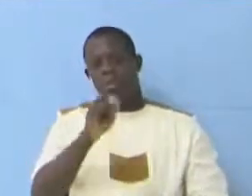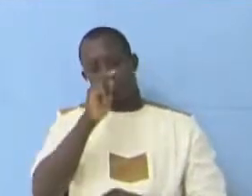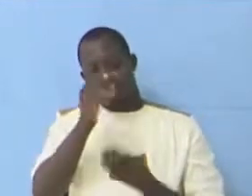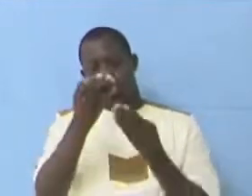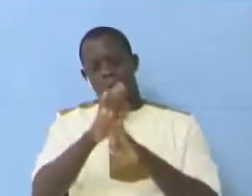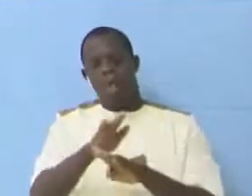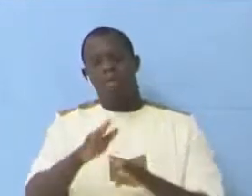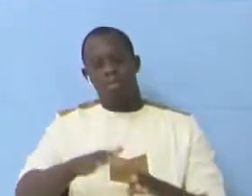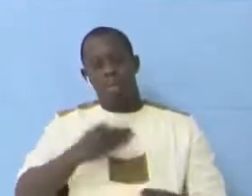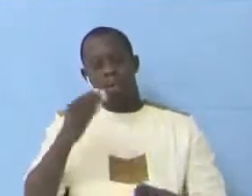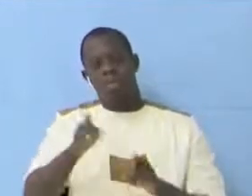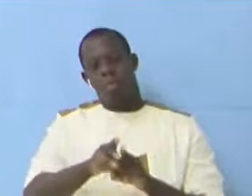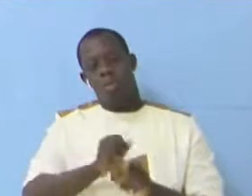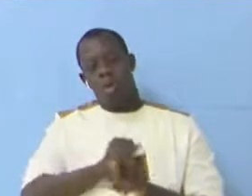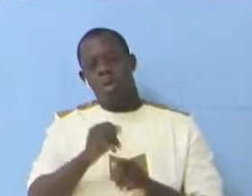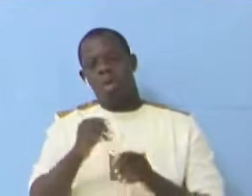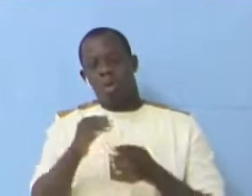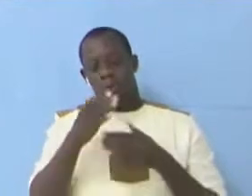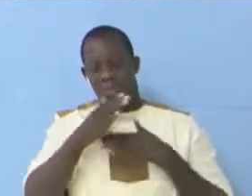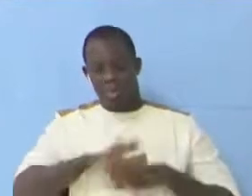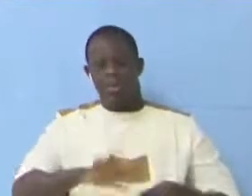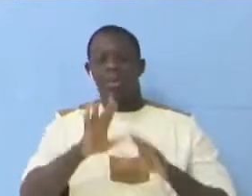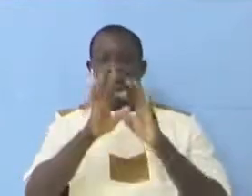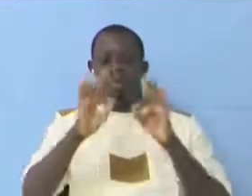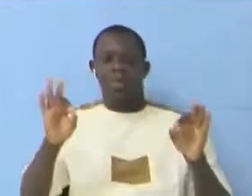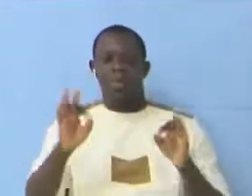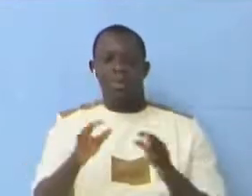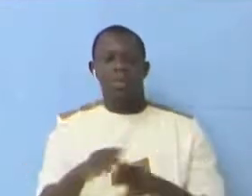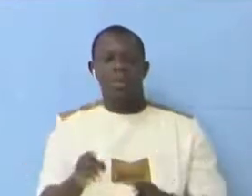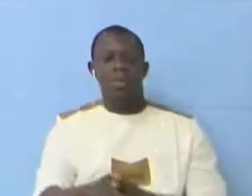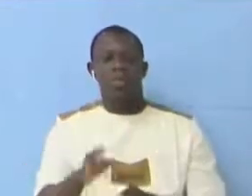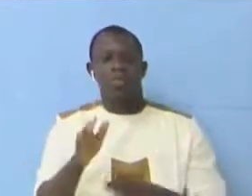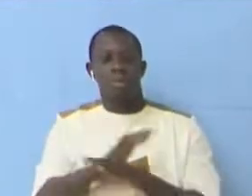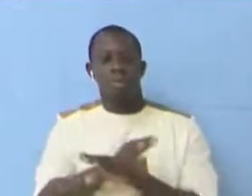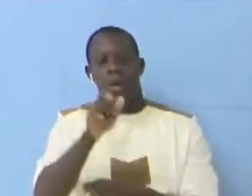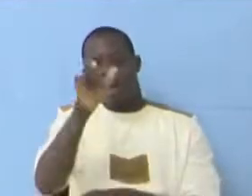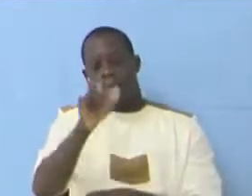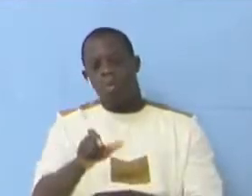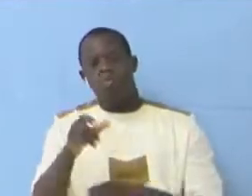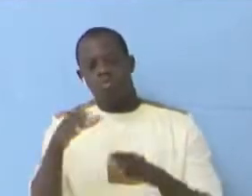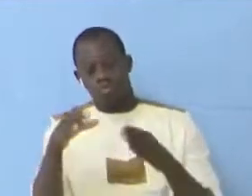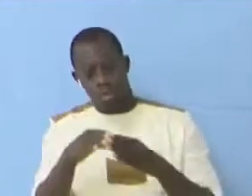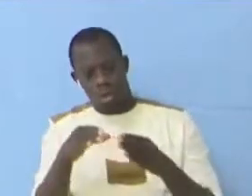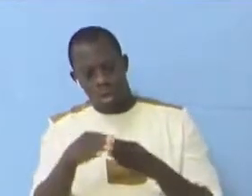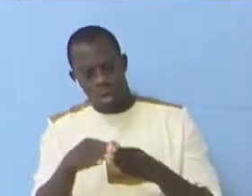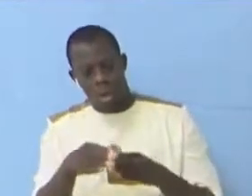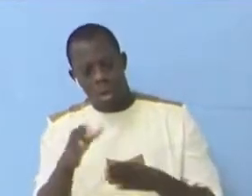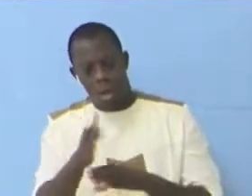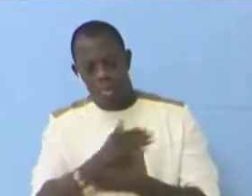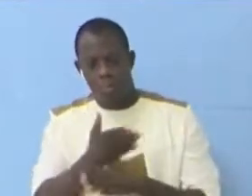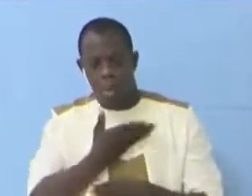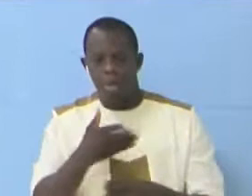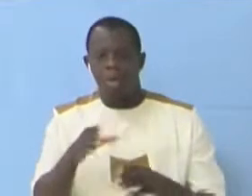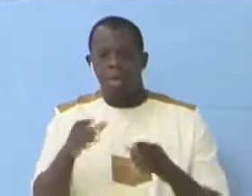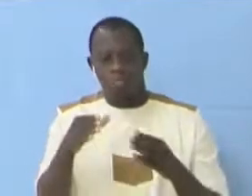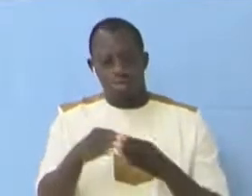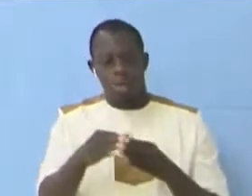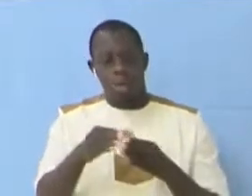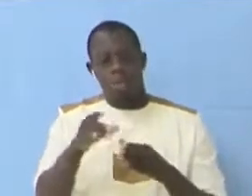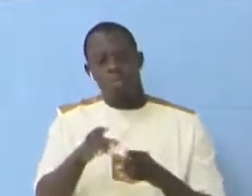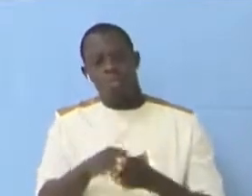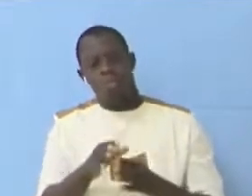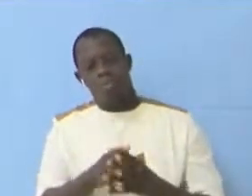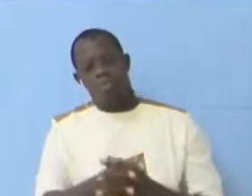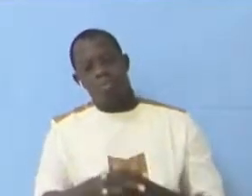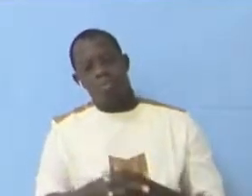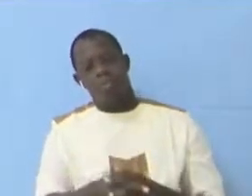in peace. yëg naa nag ne fi mu nekk nii jiitu na yal na ko yàlla yërëm. He was my squad mate. suma àndandooroon ci liggéey bi ñoo